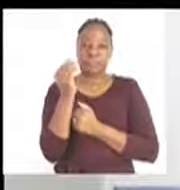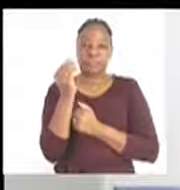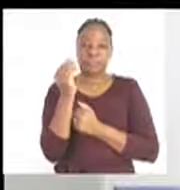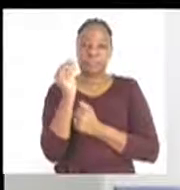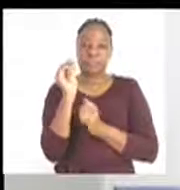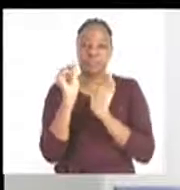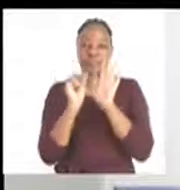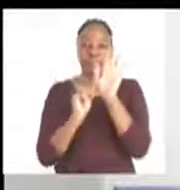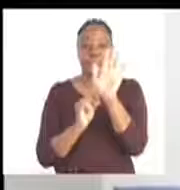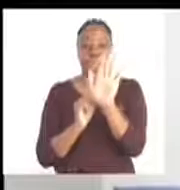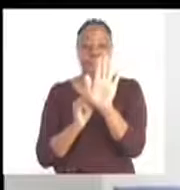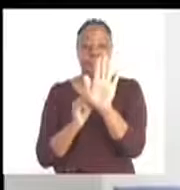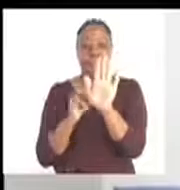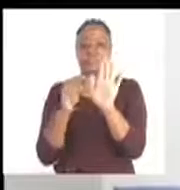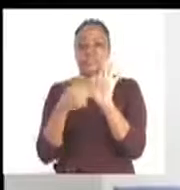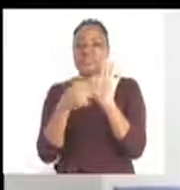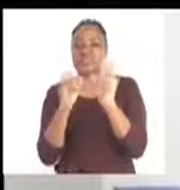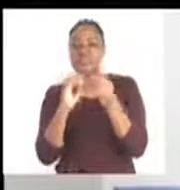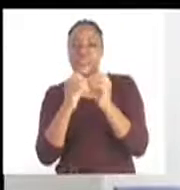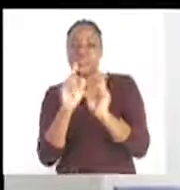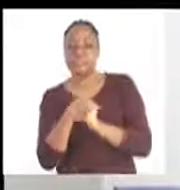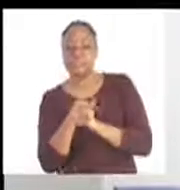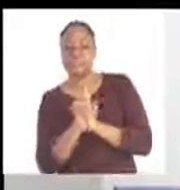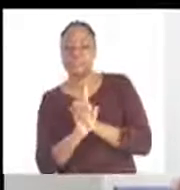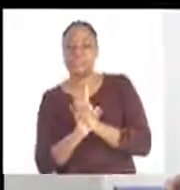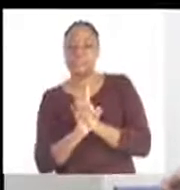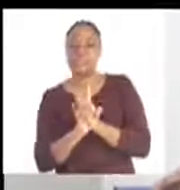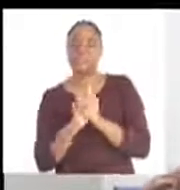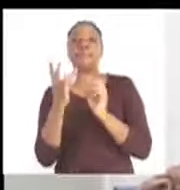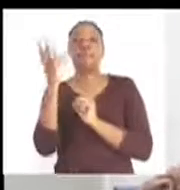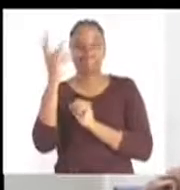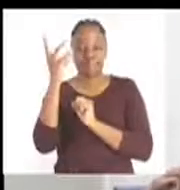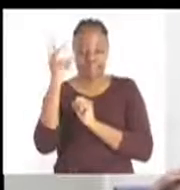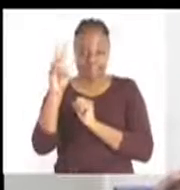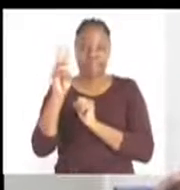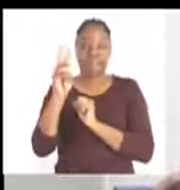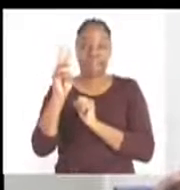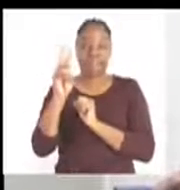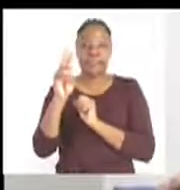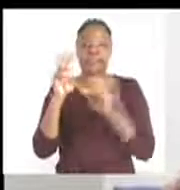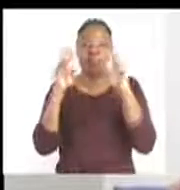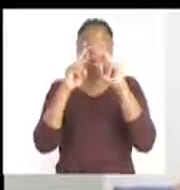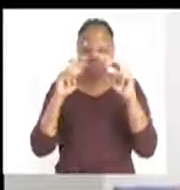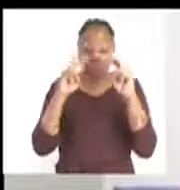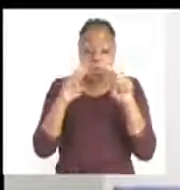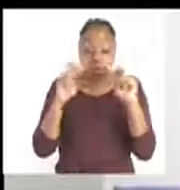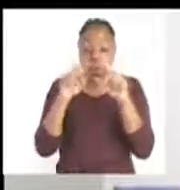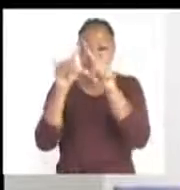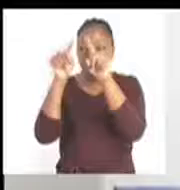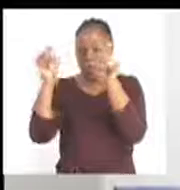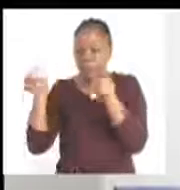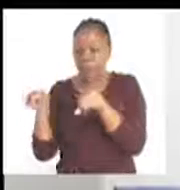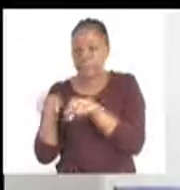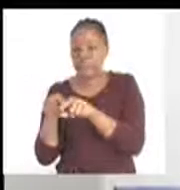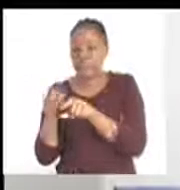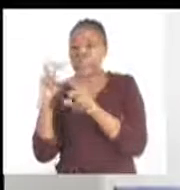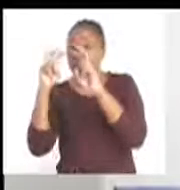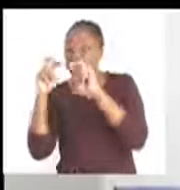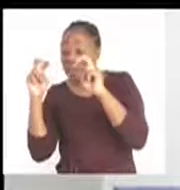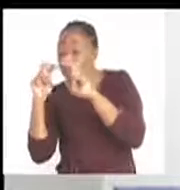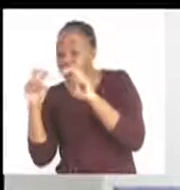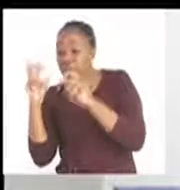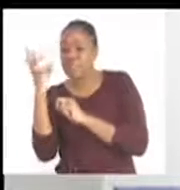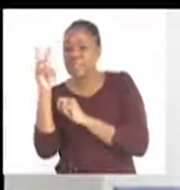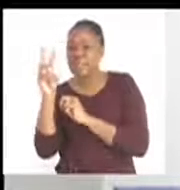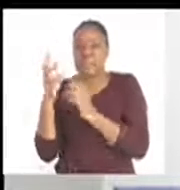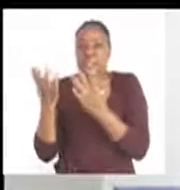And my number is 6. So I have to look for the number 6 on my